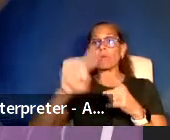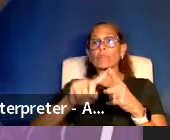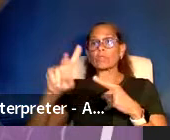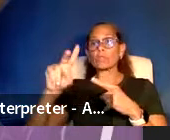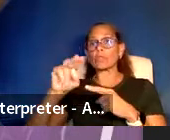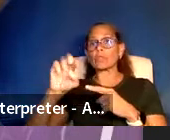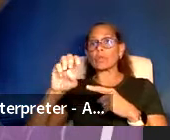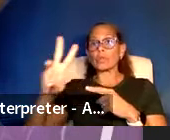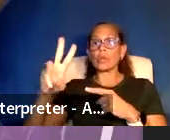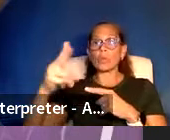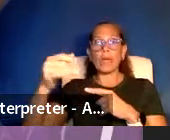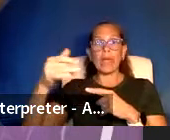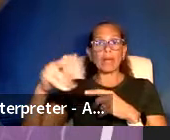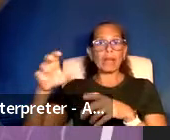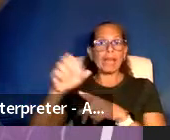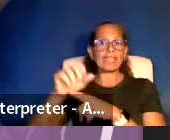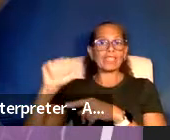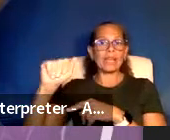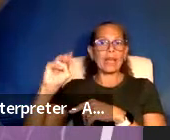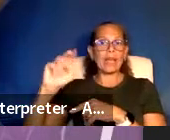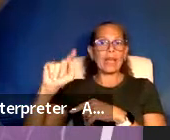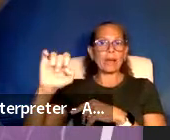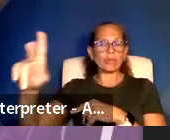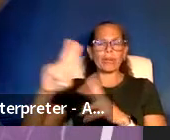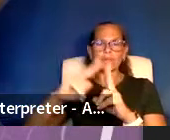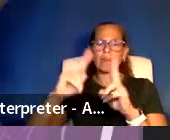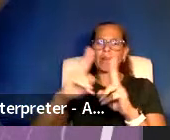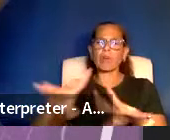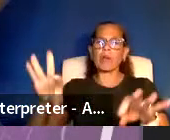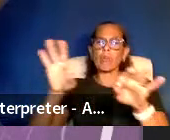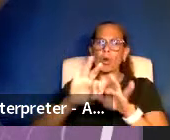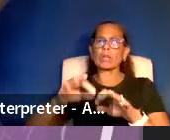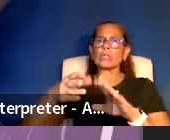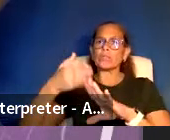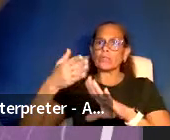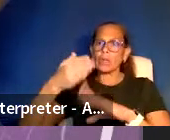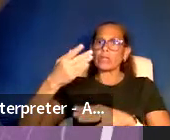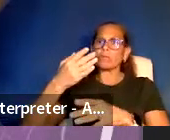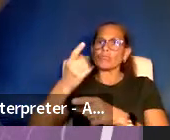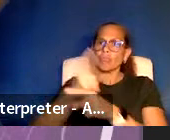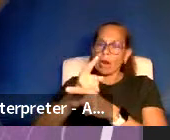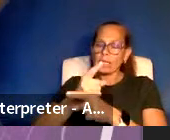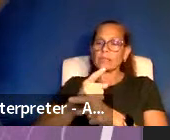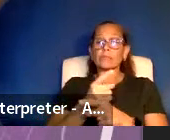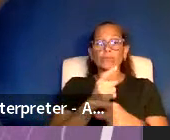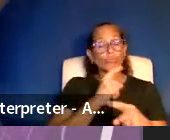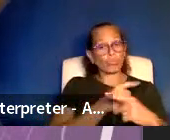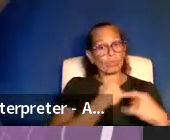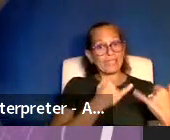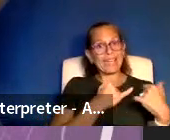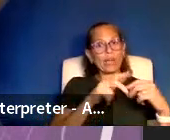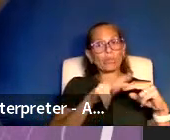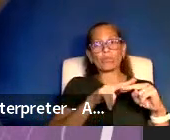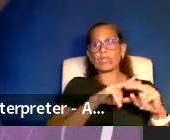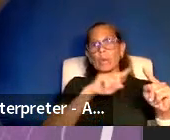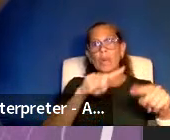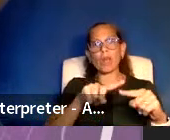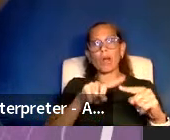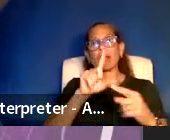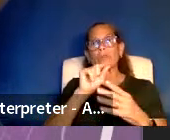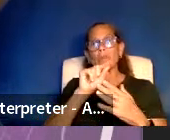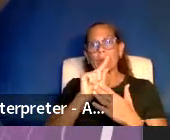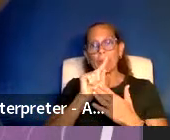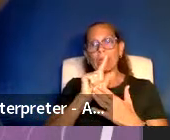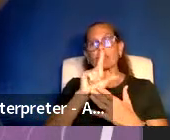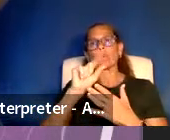catch an Amtrak. I think it's very important to run the service right. As of right now, the trains would only come every 20